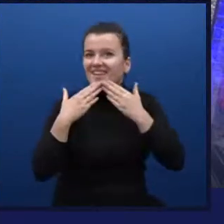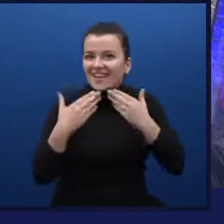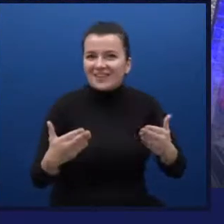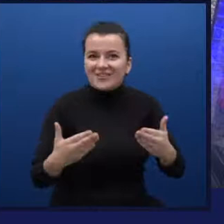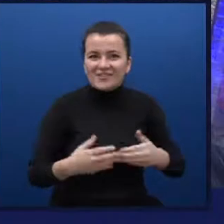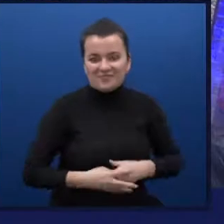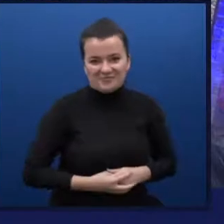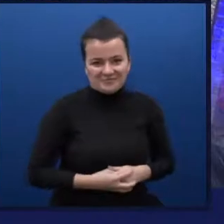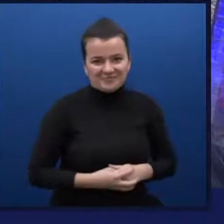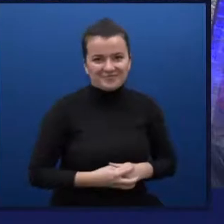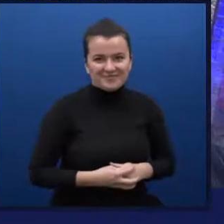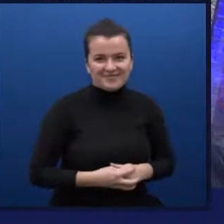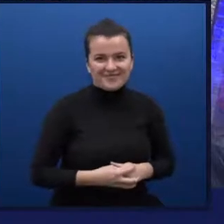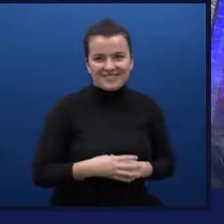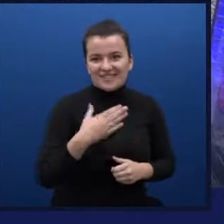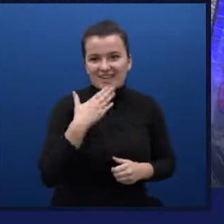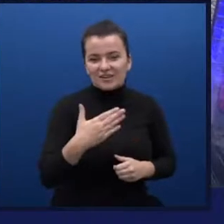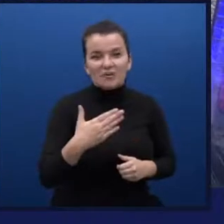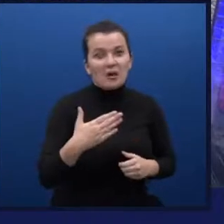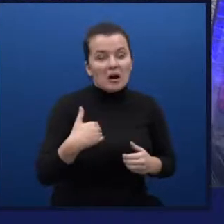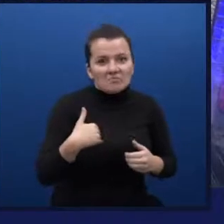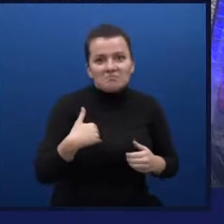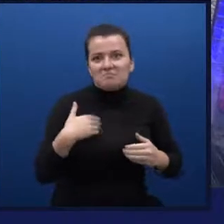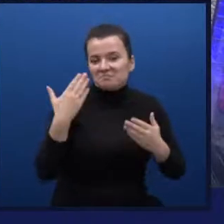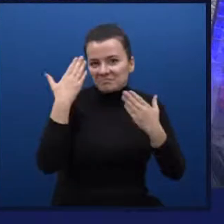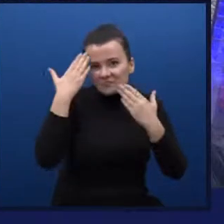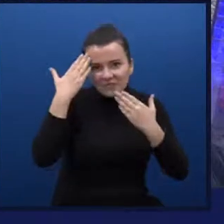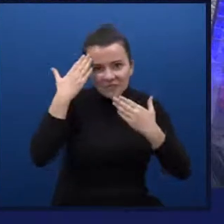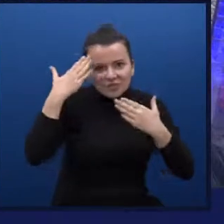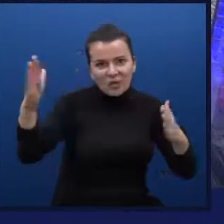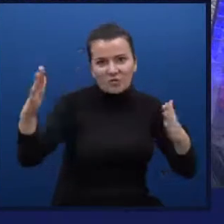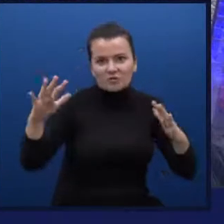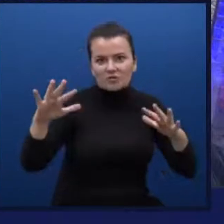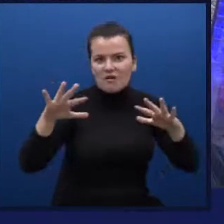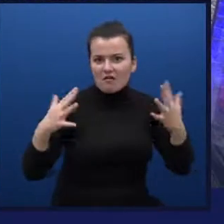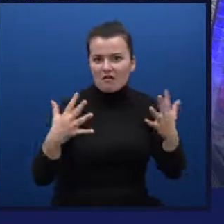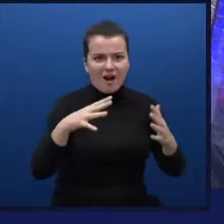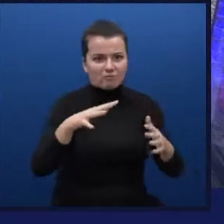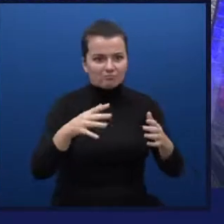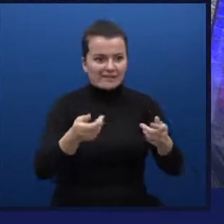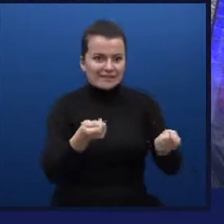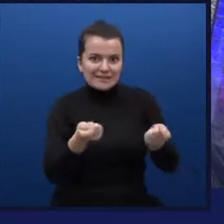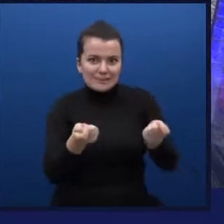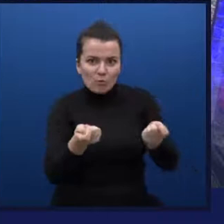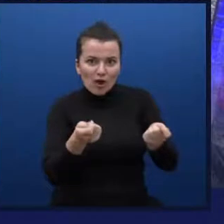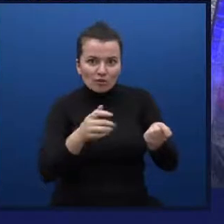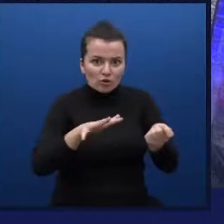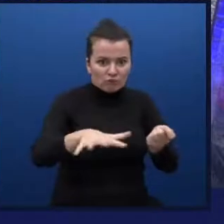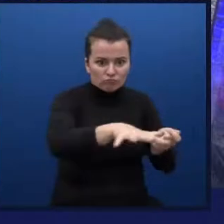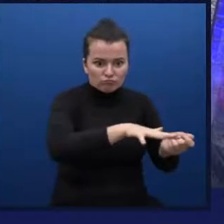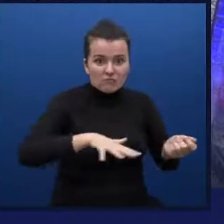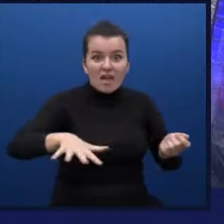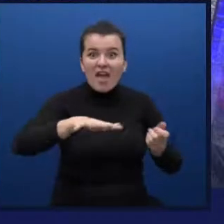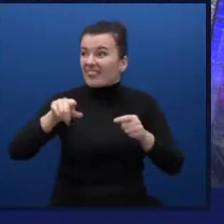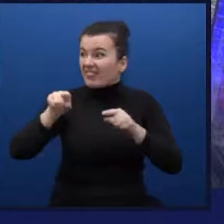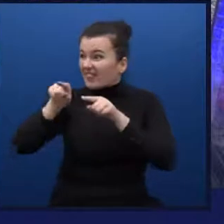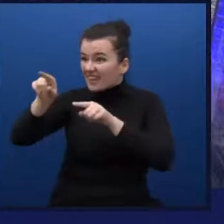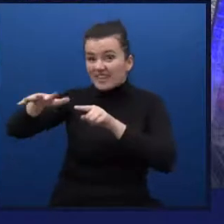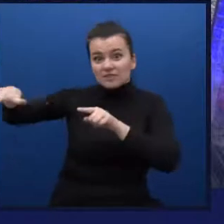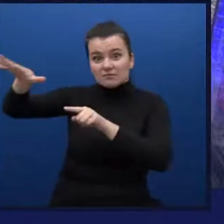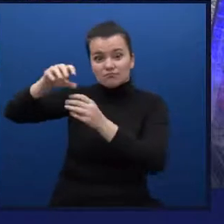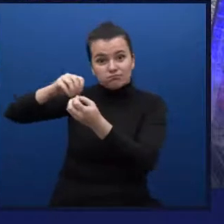I never realized that the stuff that they used in Flight Simulator is actually usable on inside spaces as well. So that's